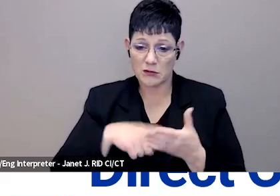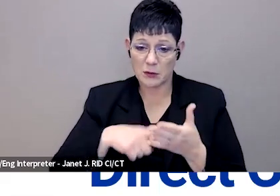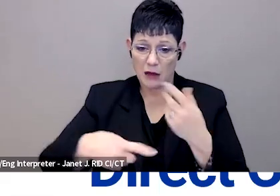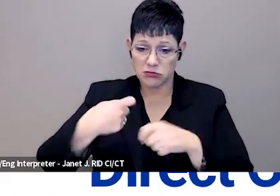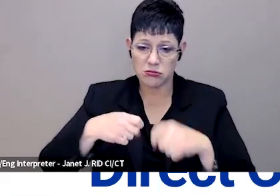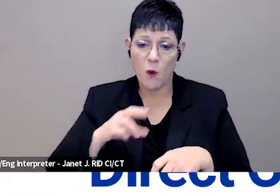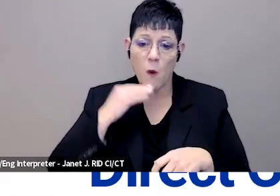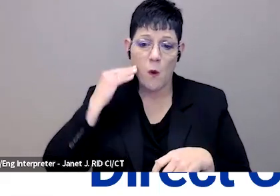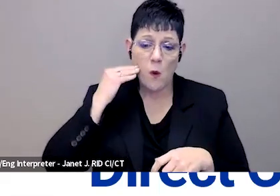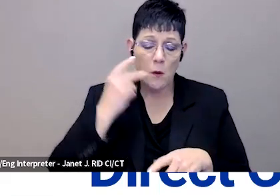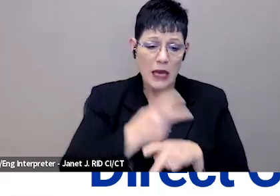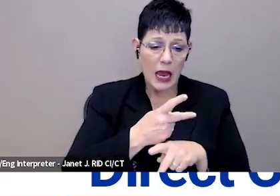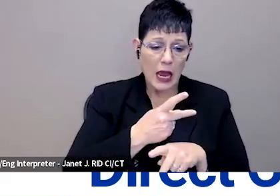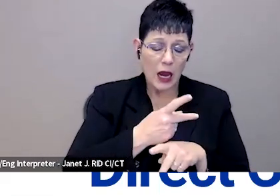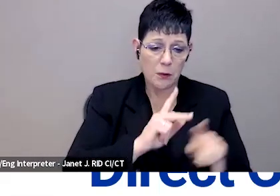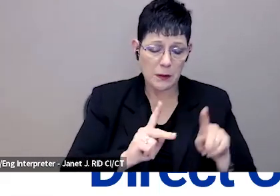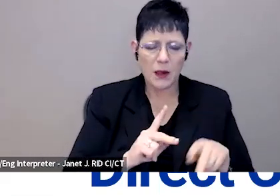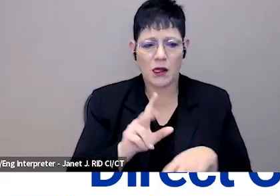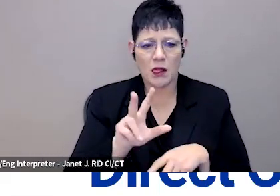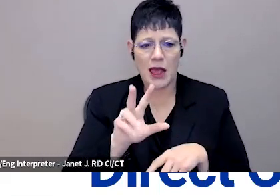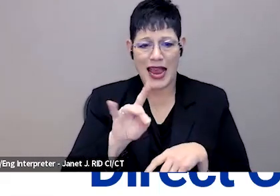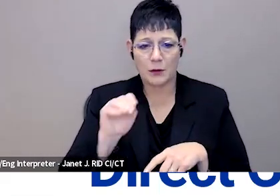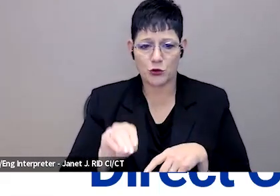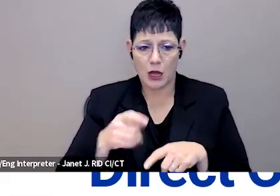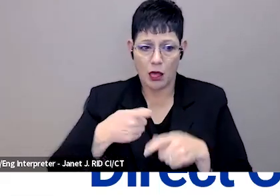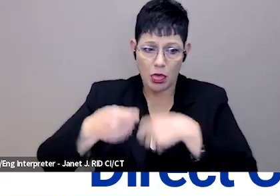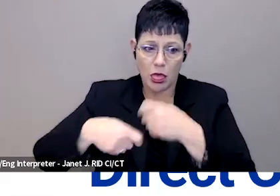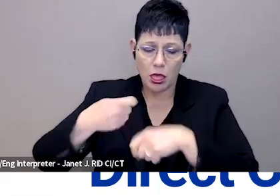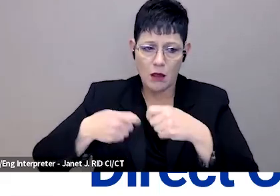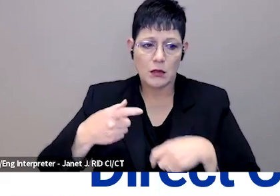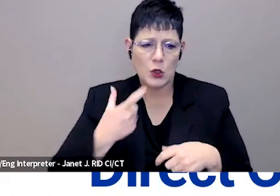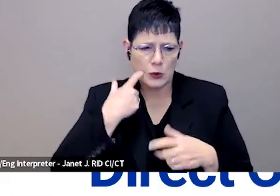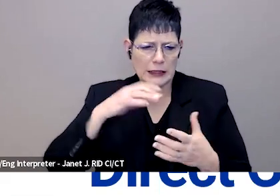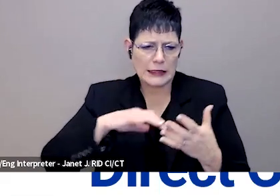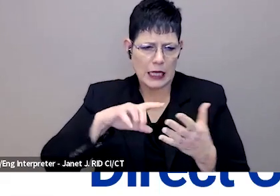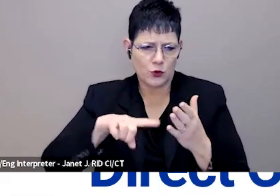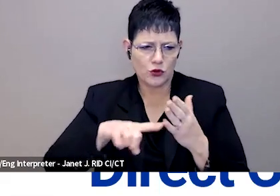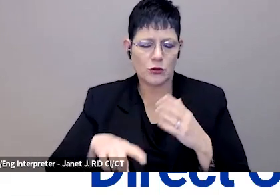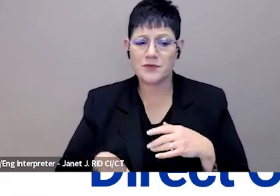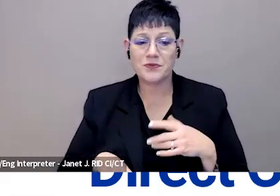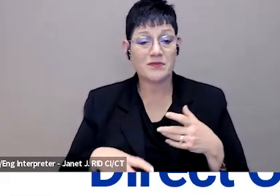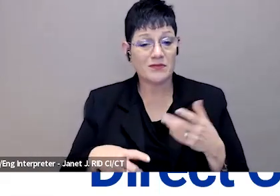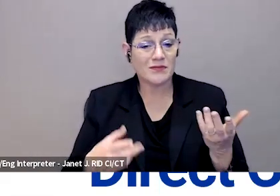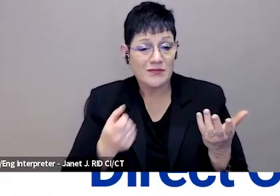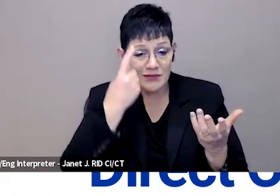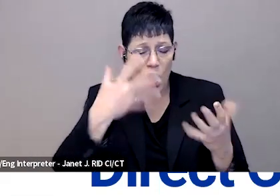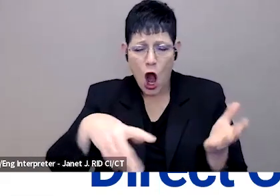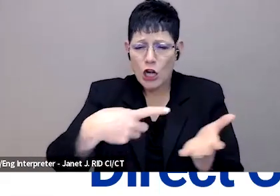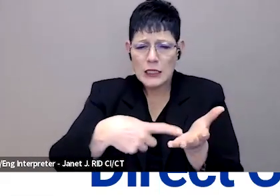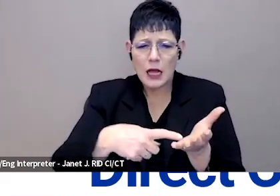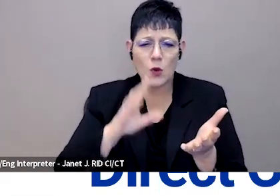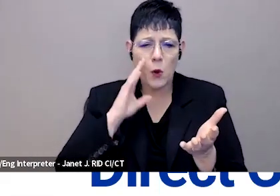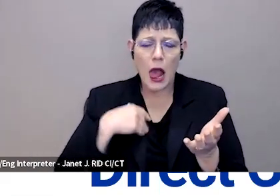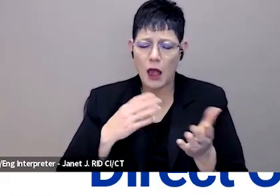care workers, according to two recent studies. And while there will be at least 1 million jobs, per Carol's points, new